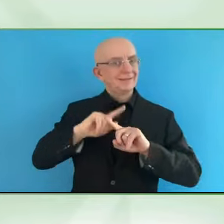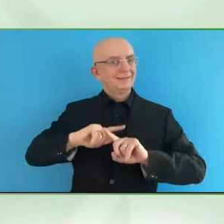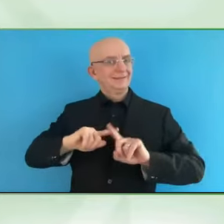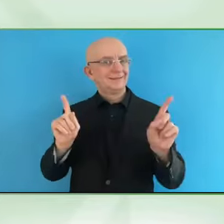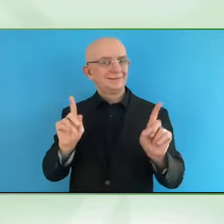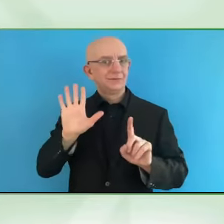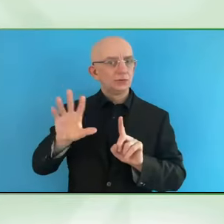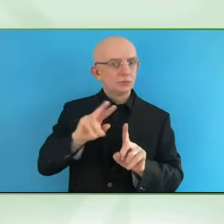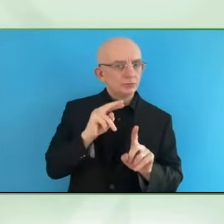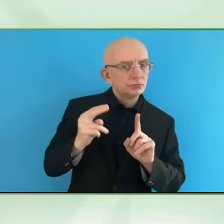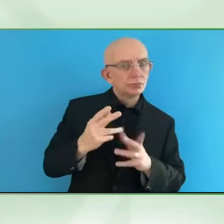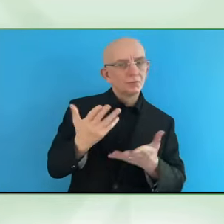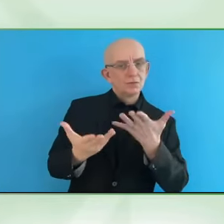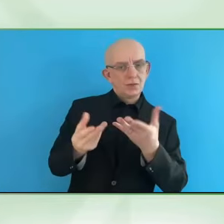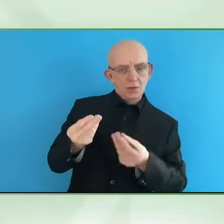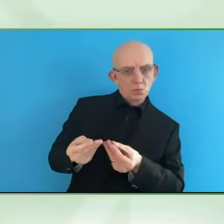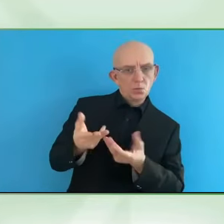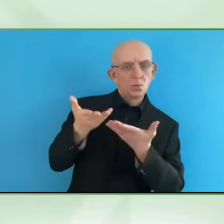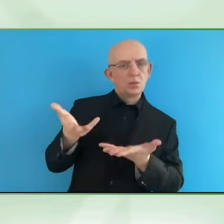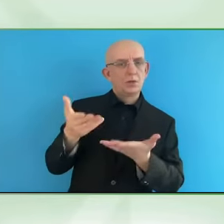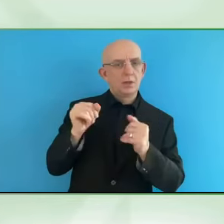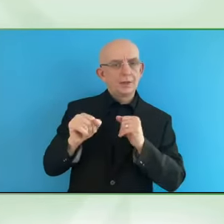to learning,